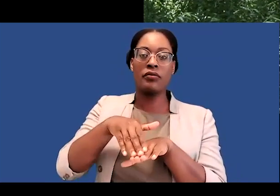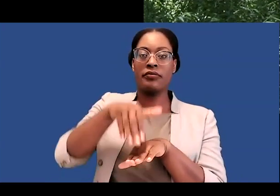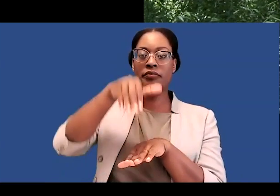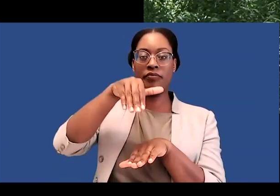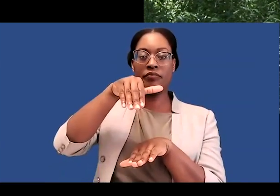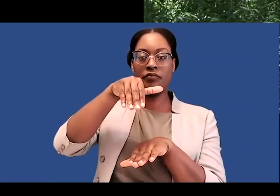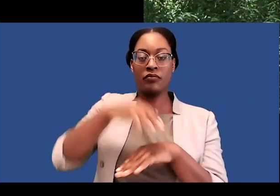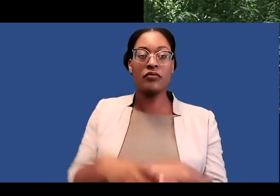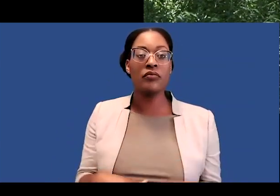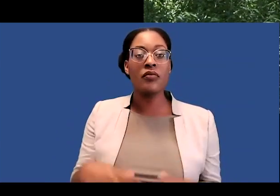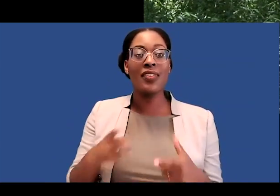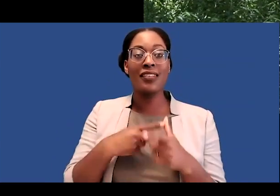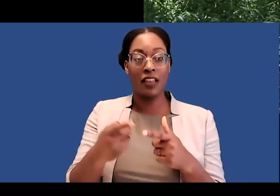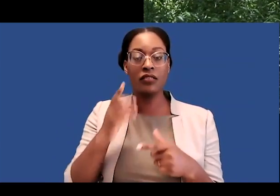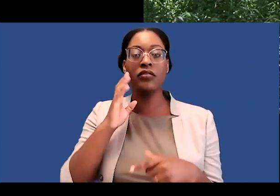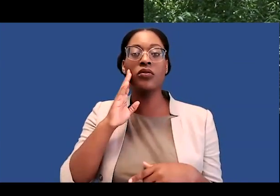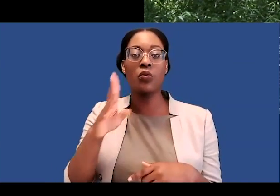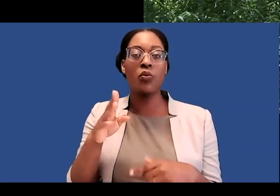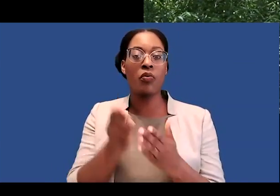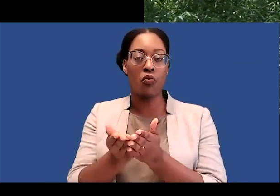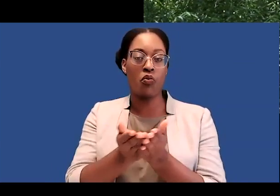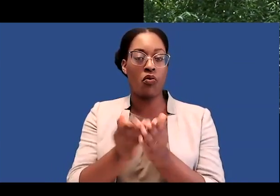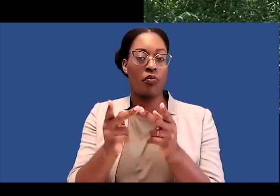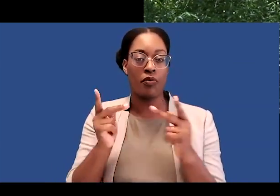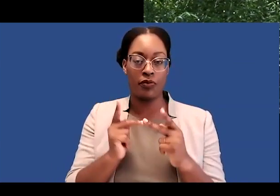Next, we're going to straighten the legs out into boat pose.